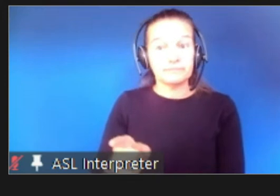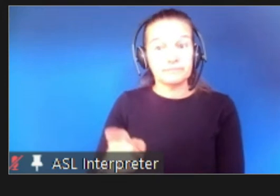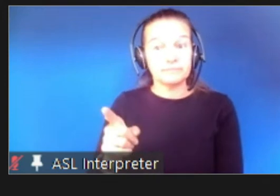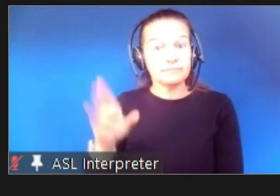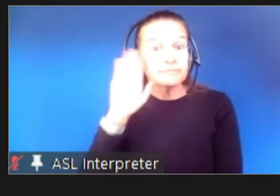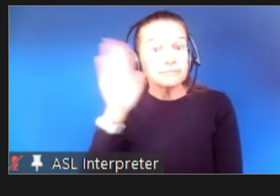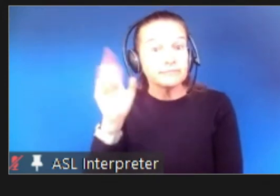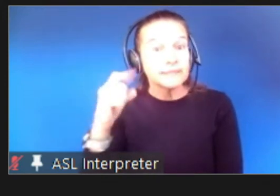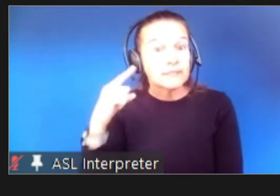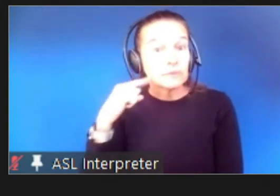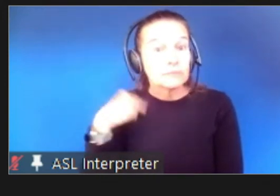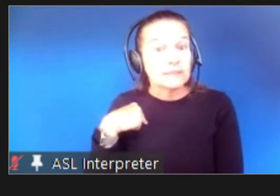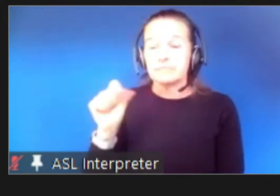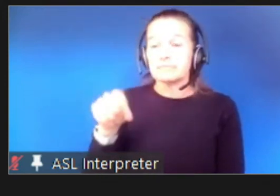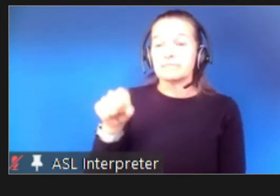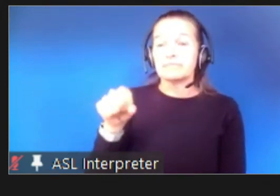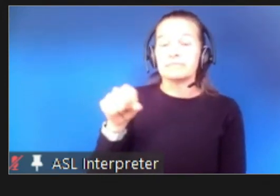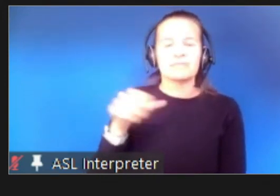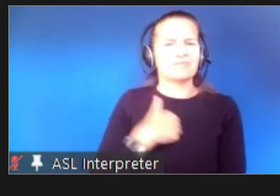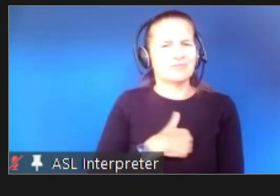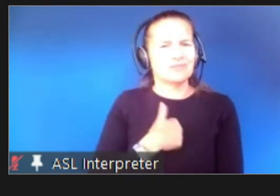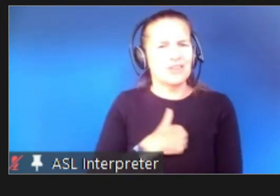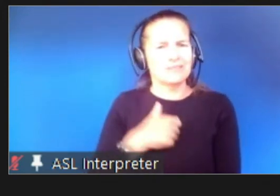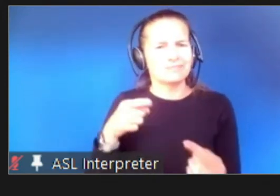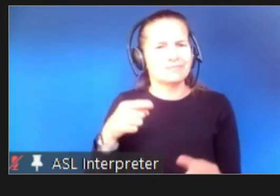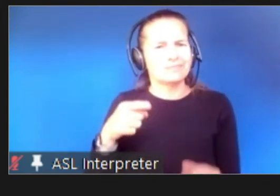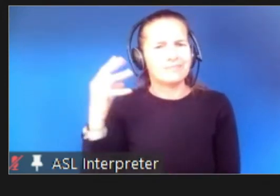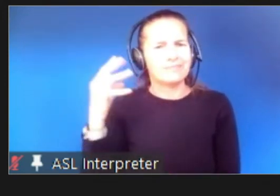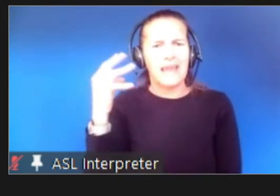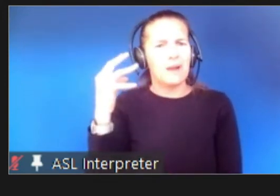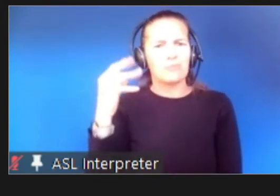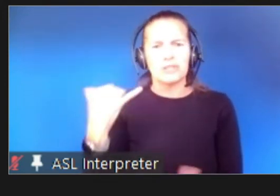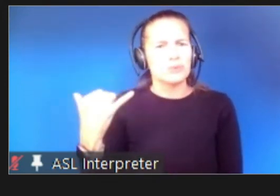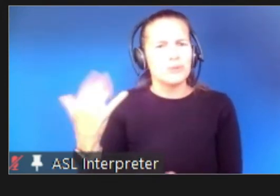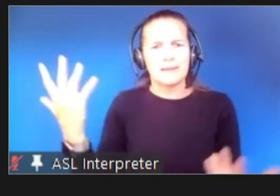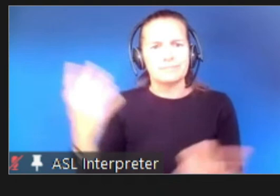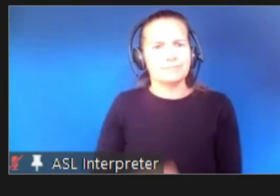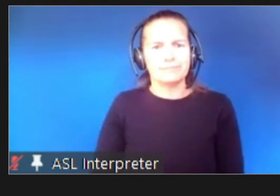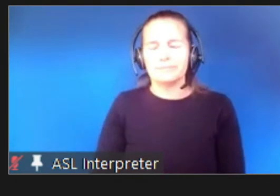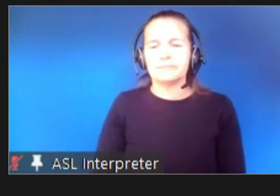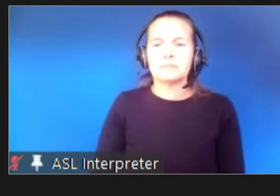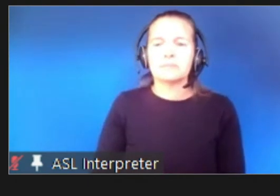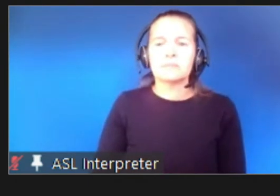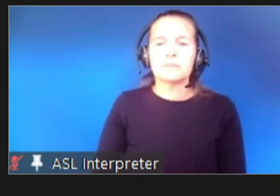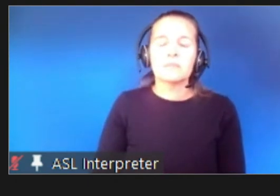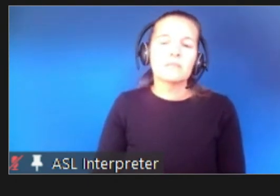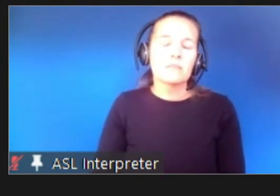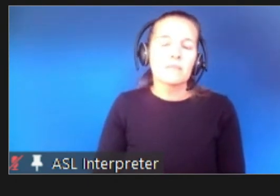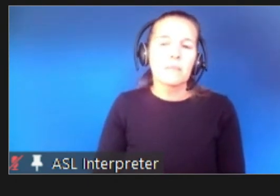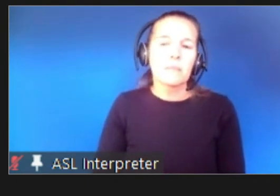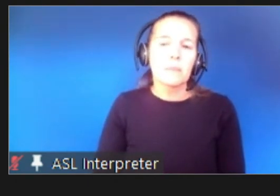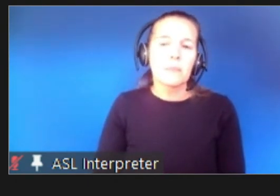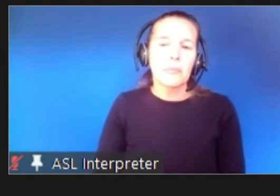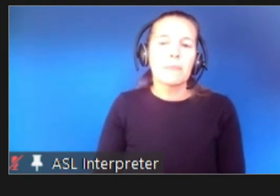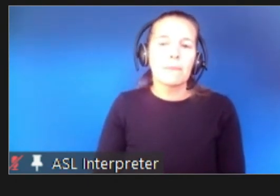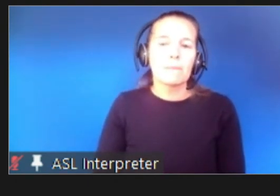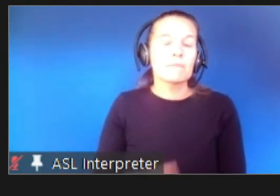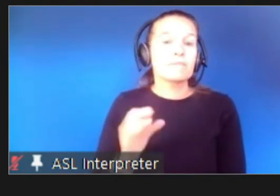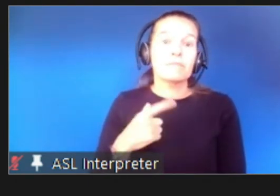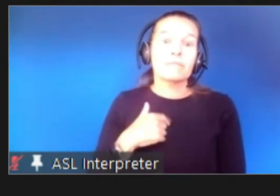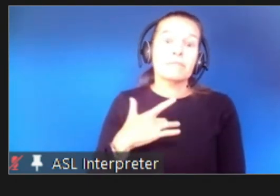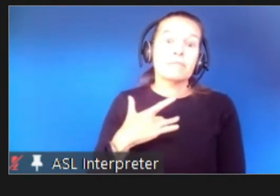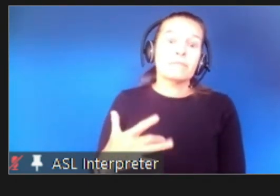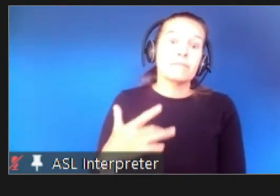yes sorry i've been having a camera issue today um so i you know i tend to ask this question a lot